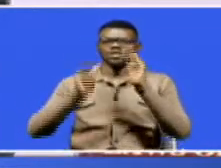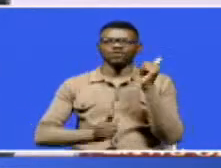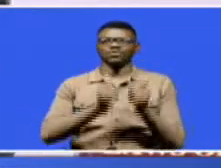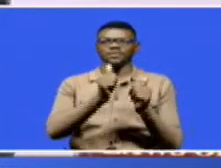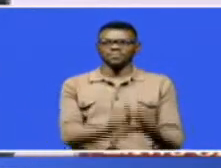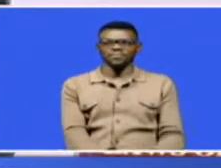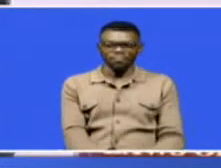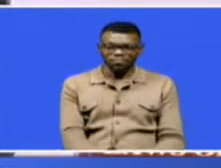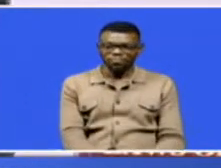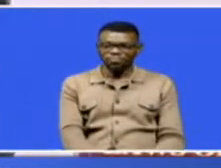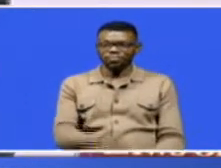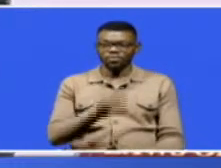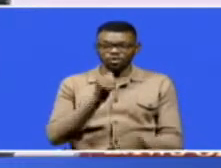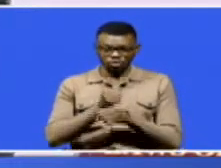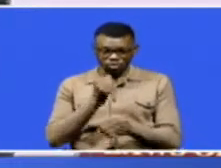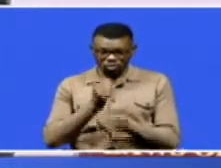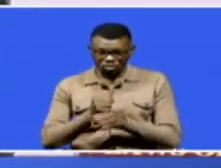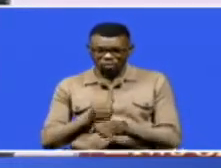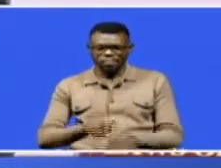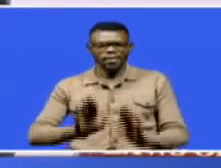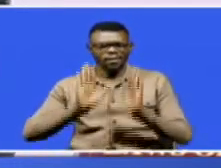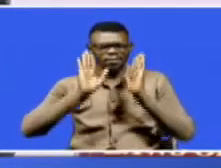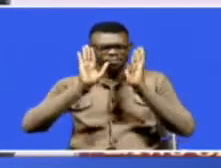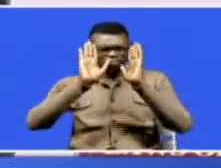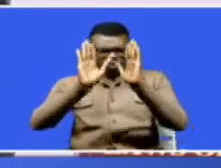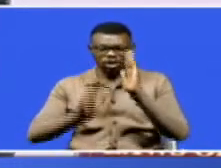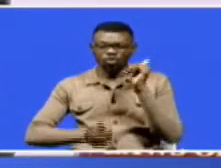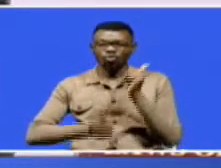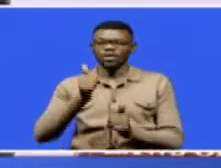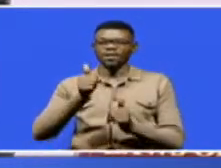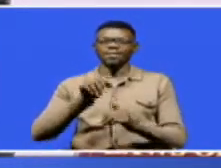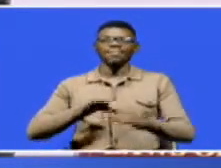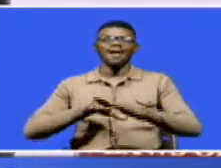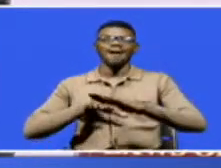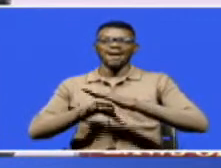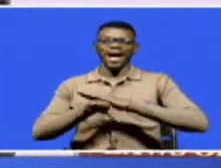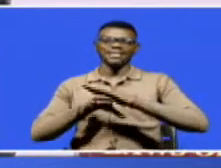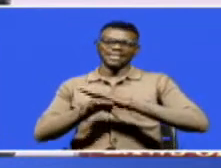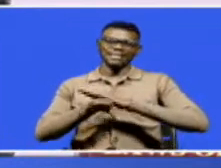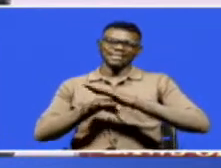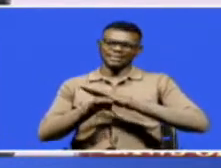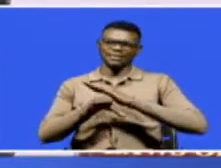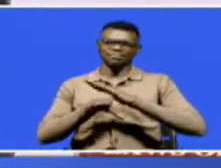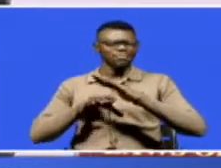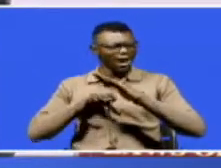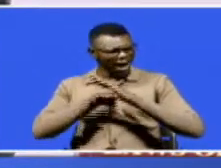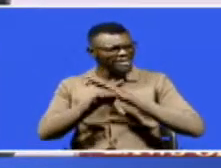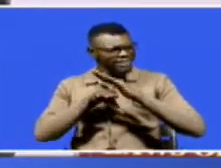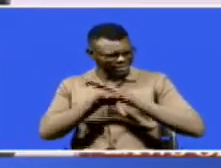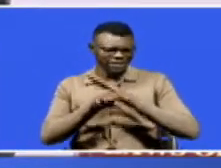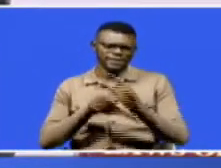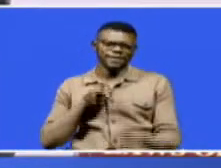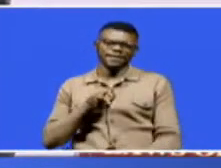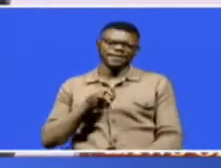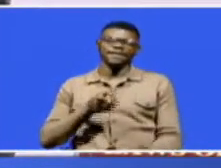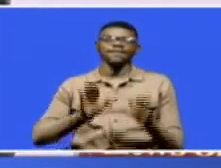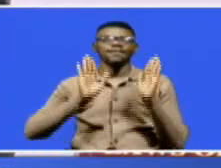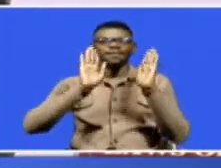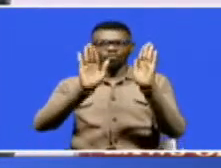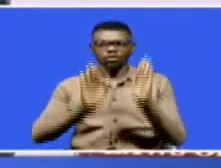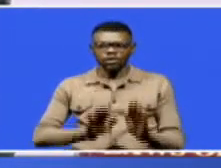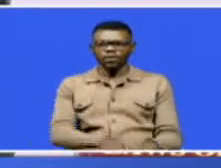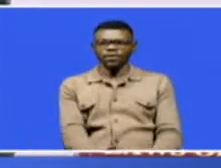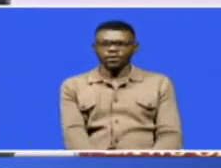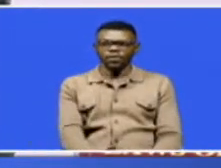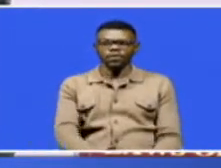one would be on access. Access in its very broad term. Opening